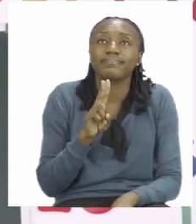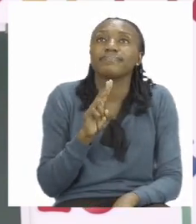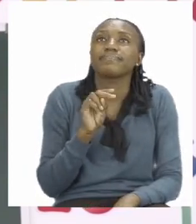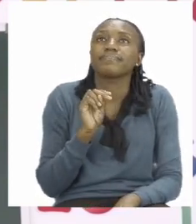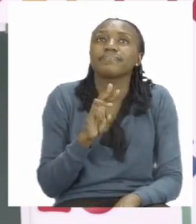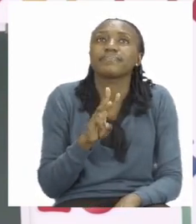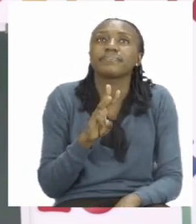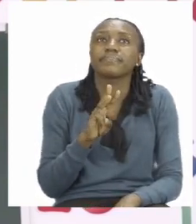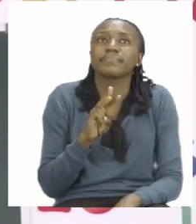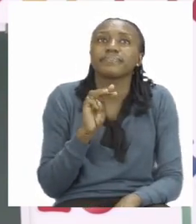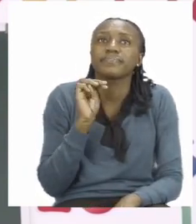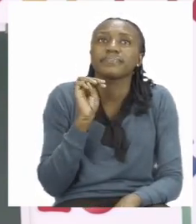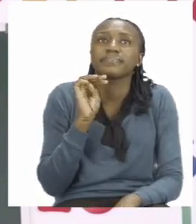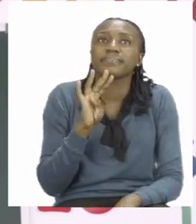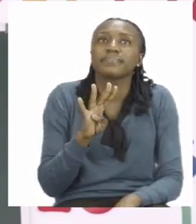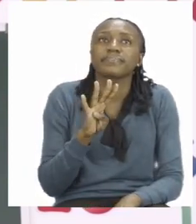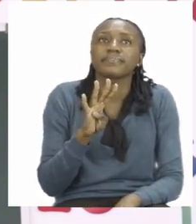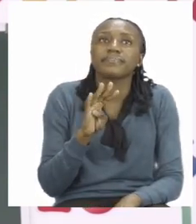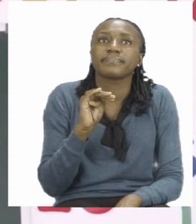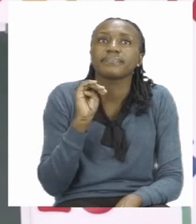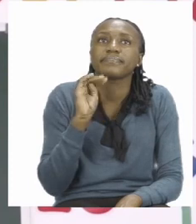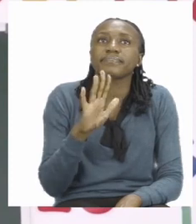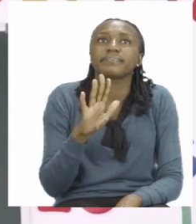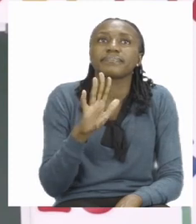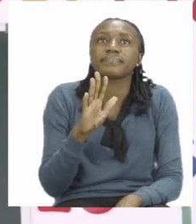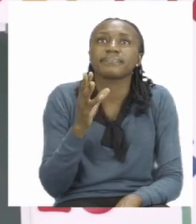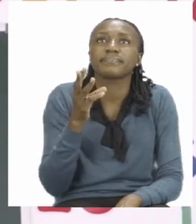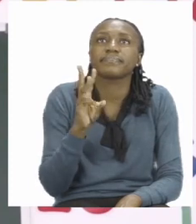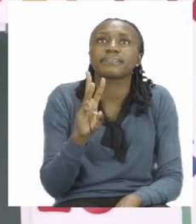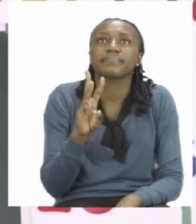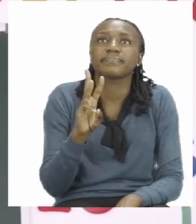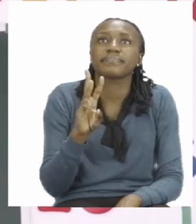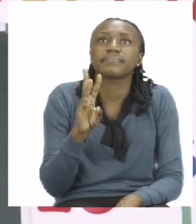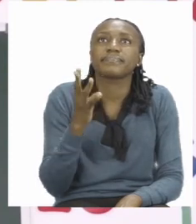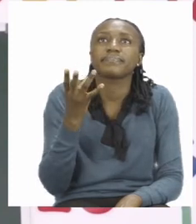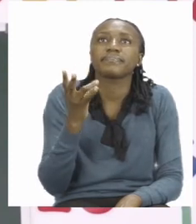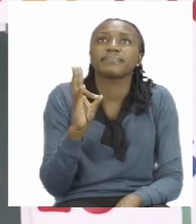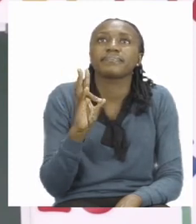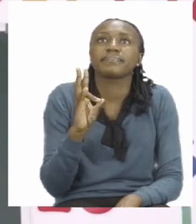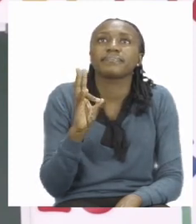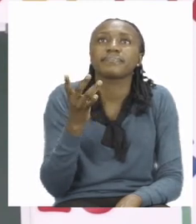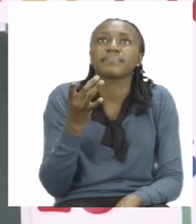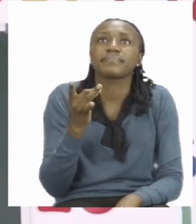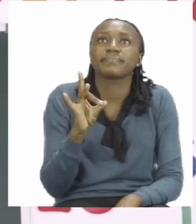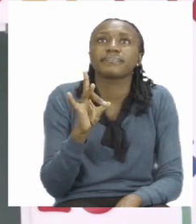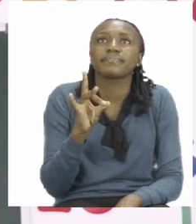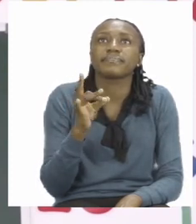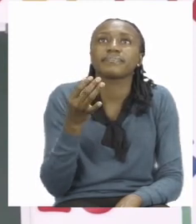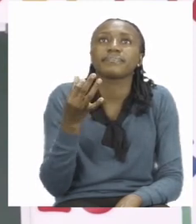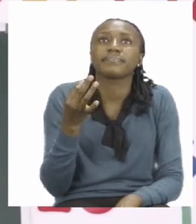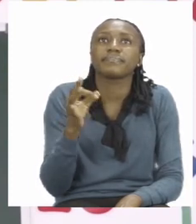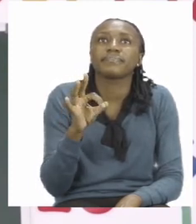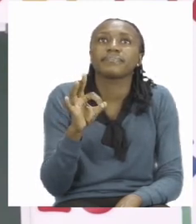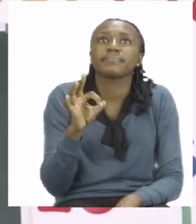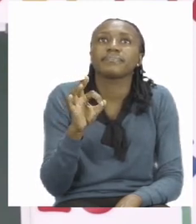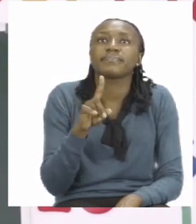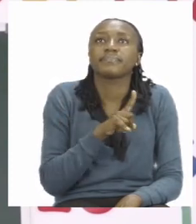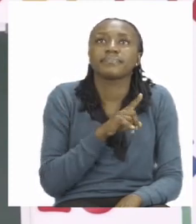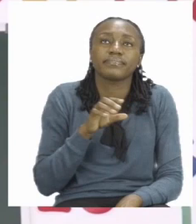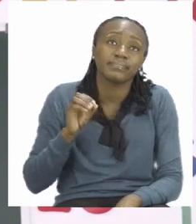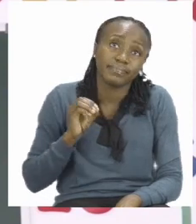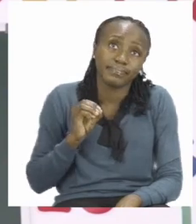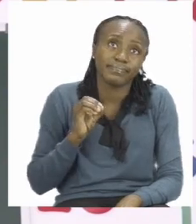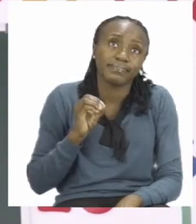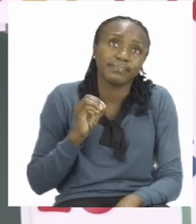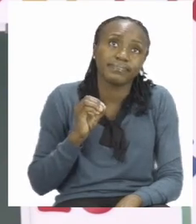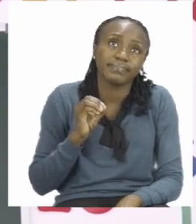2, 3, 4, 5, 6, 7, 8, 9,